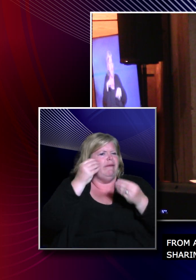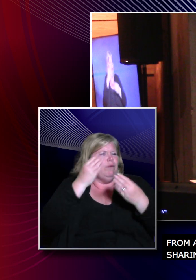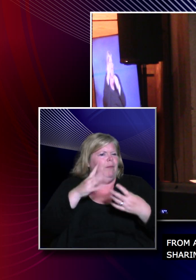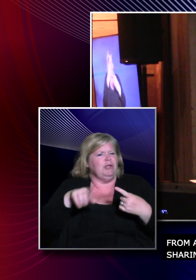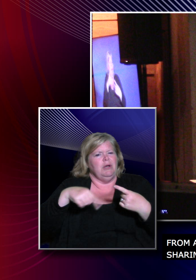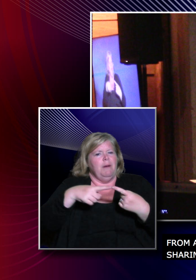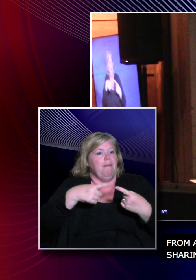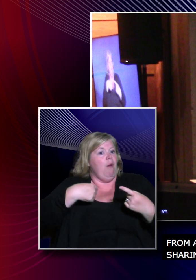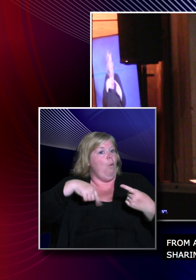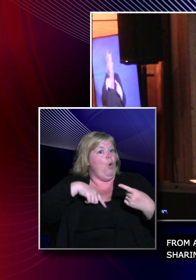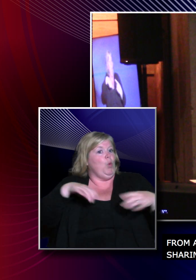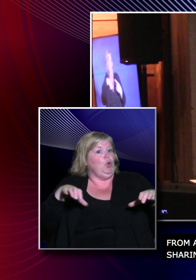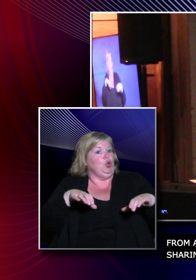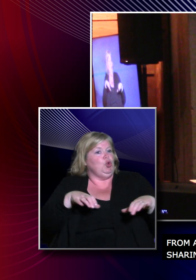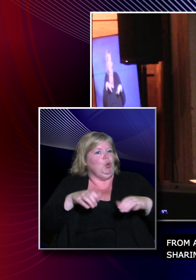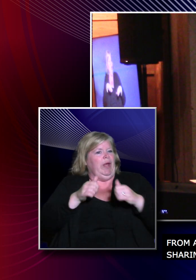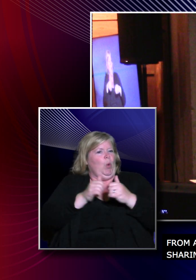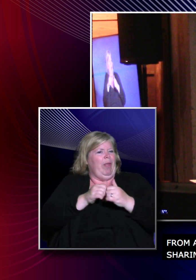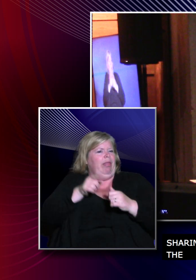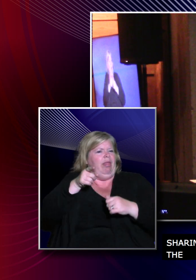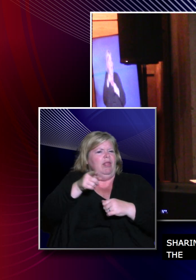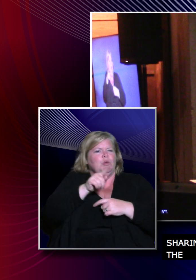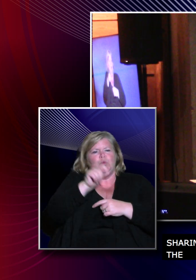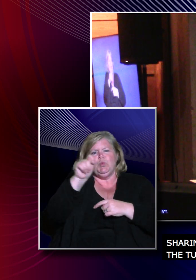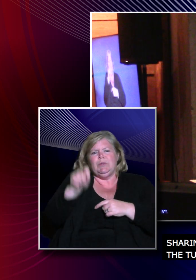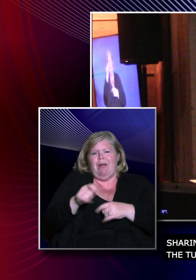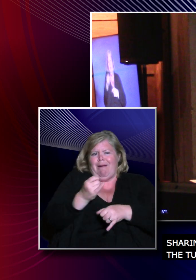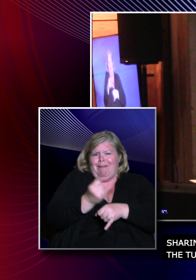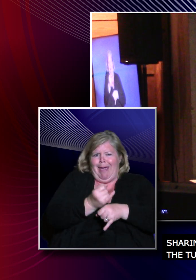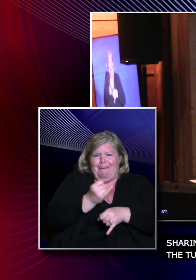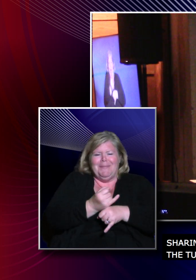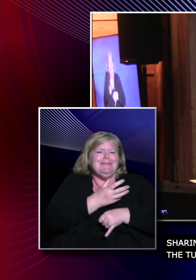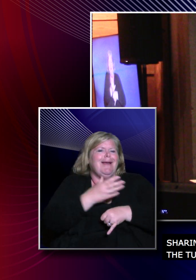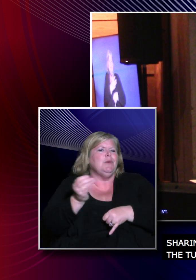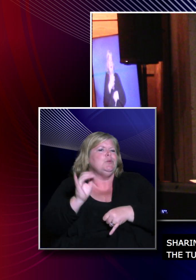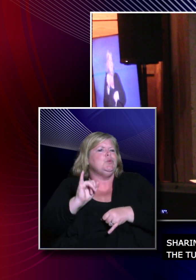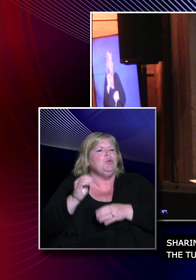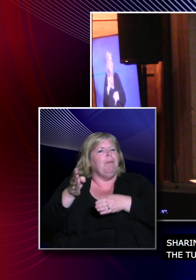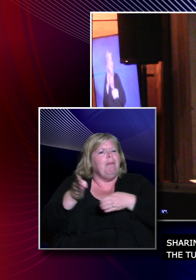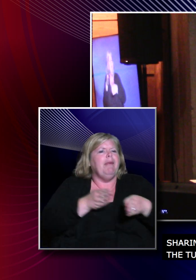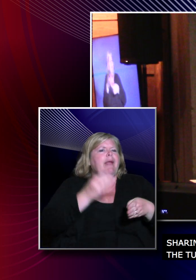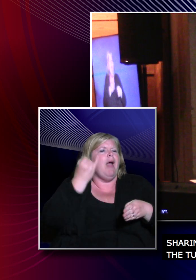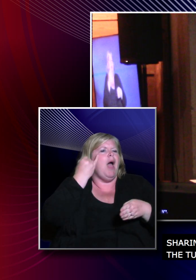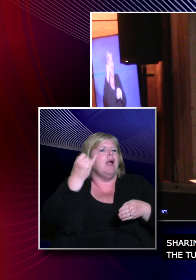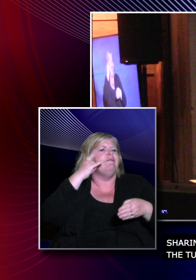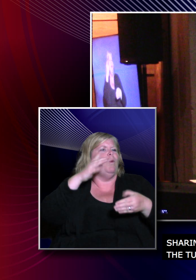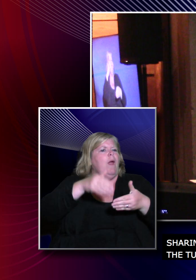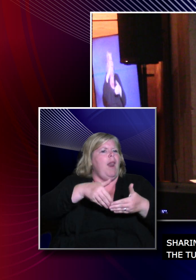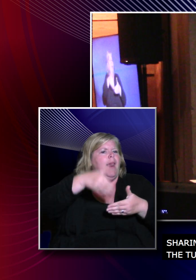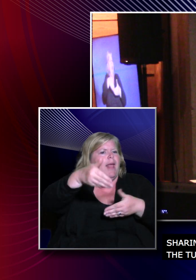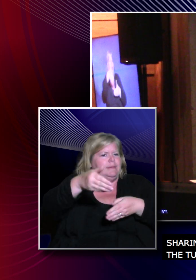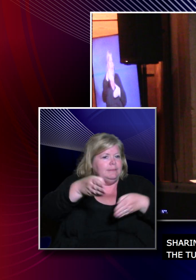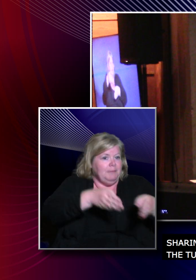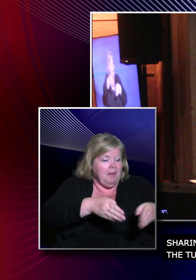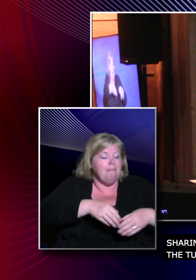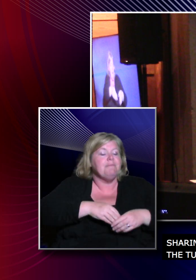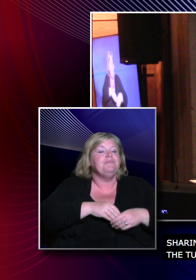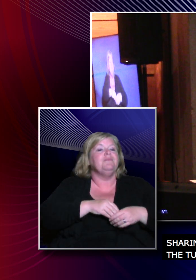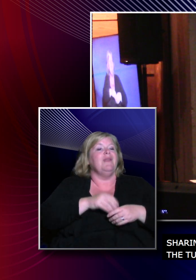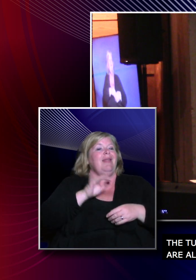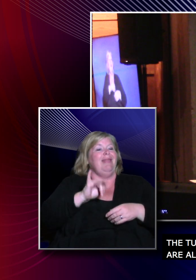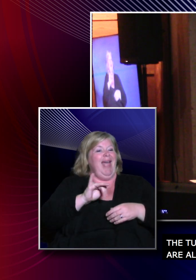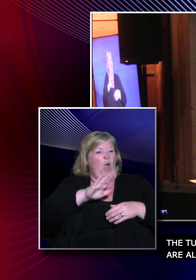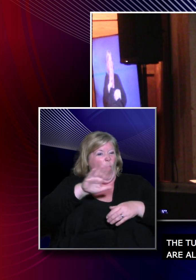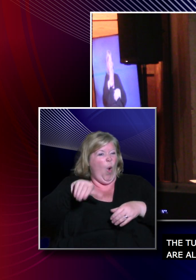we're doing with the Tucson campus and plans for next steps. These are all